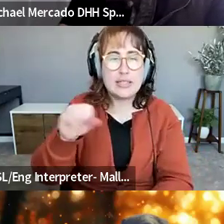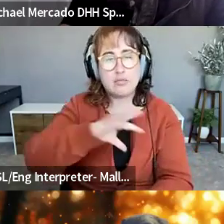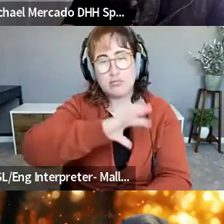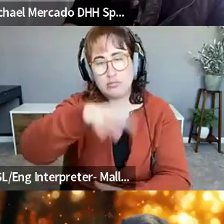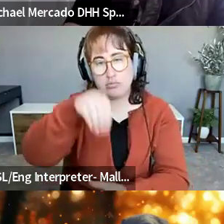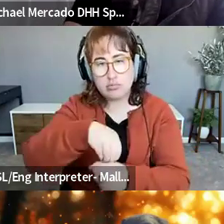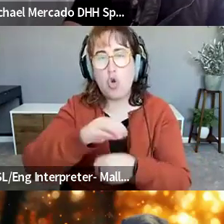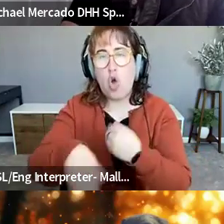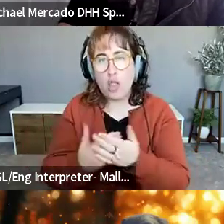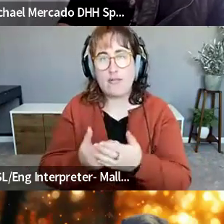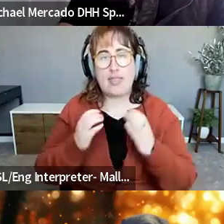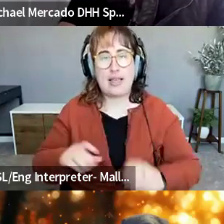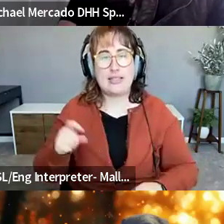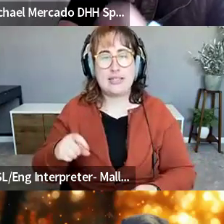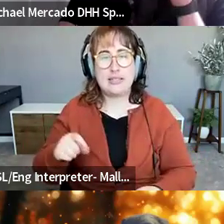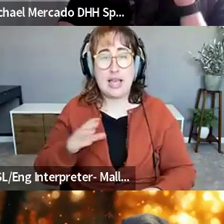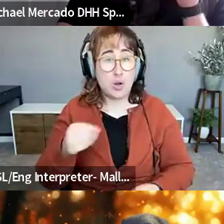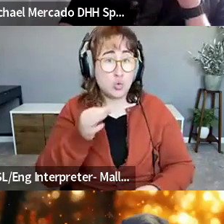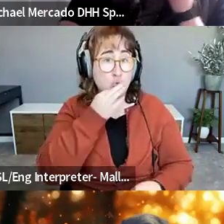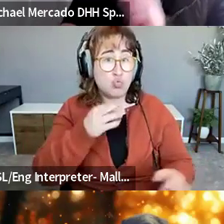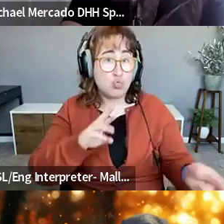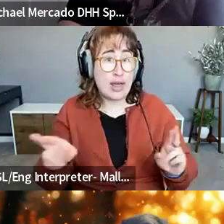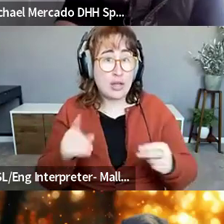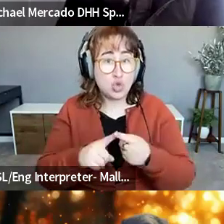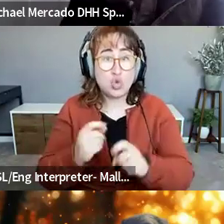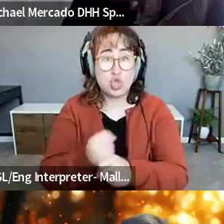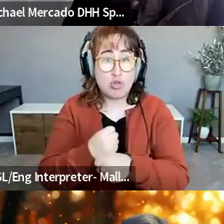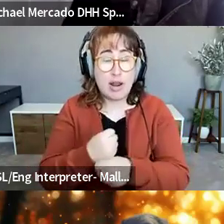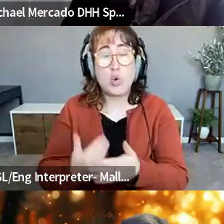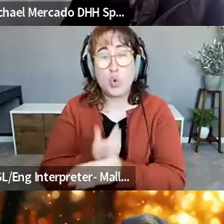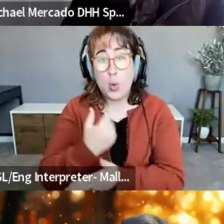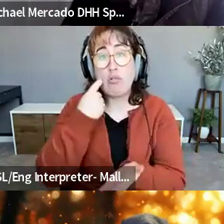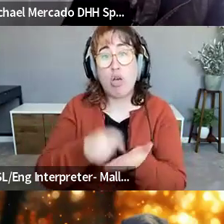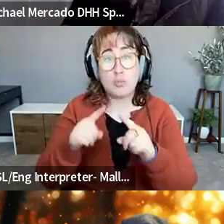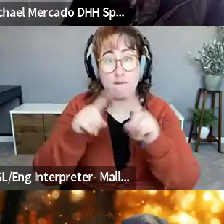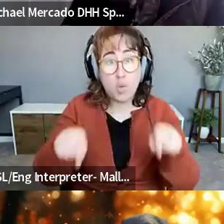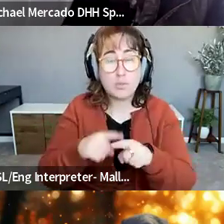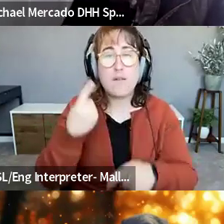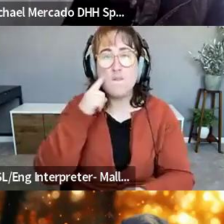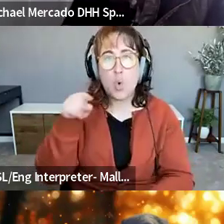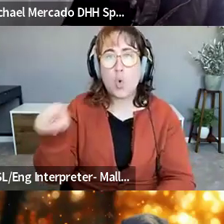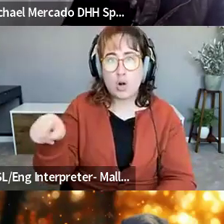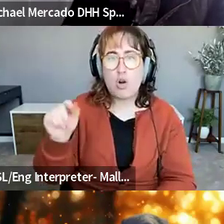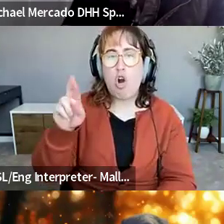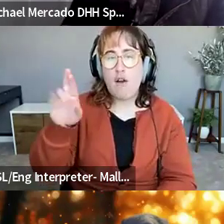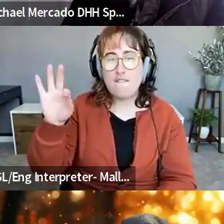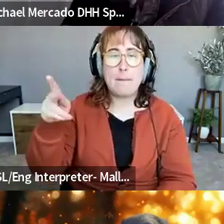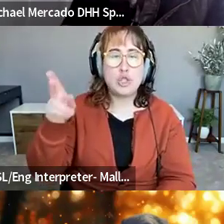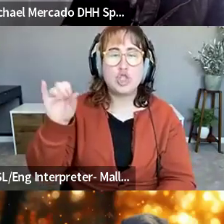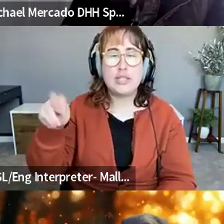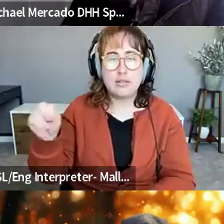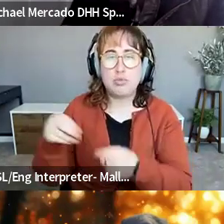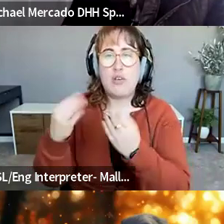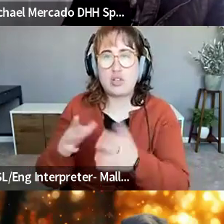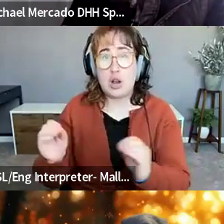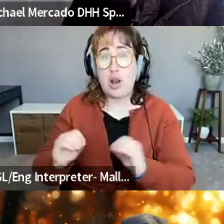all of the client's needs. And we are about ready to generate new acknowledgement forms for ARF push-in providers, and none of them will be held harmless.